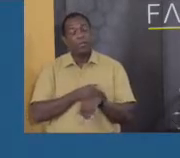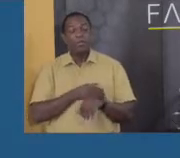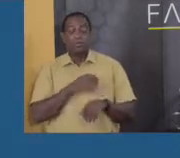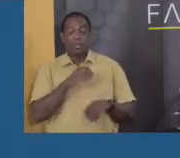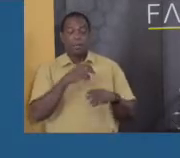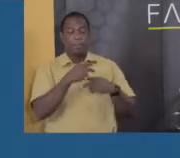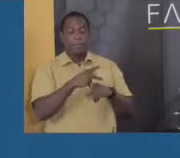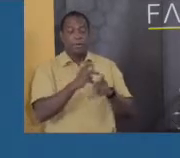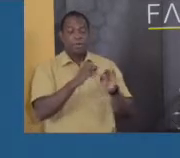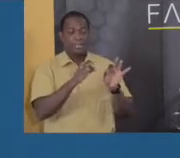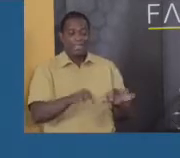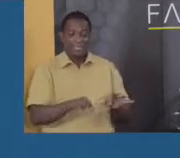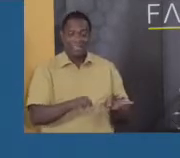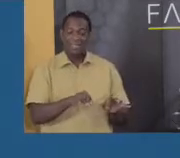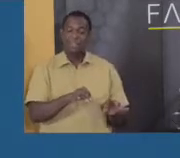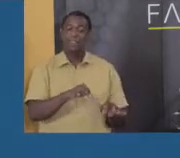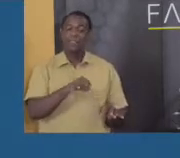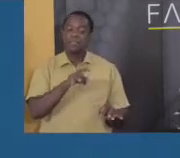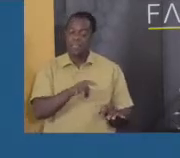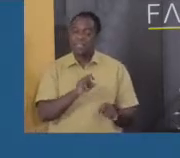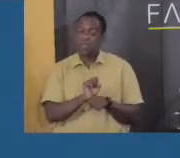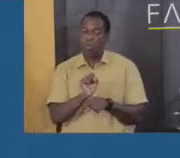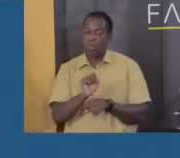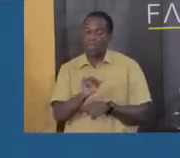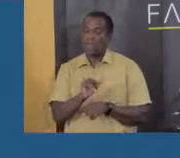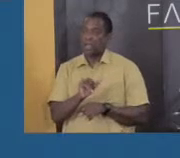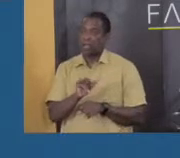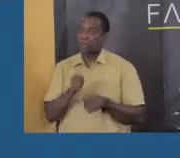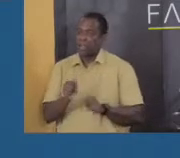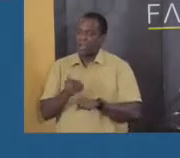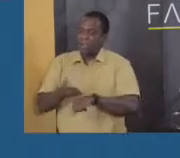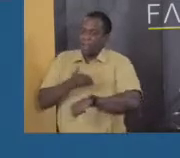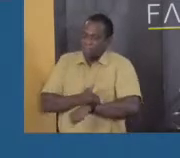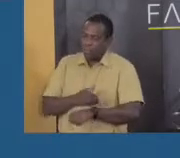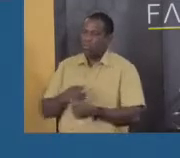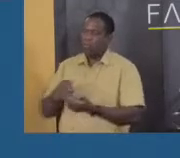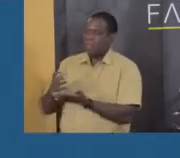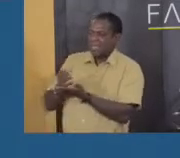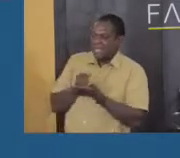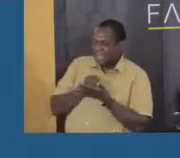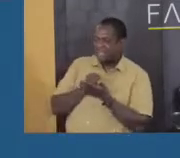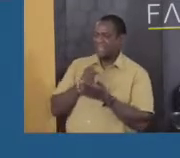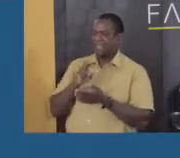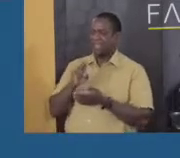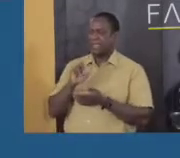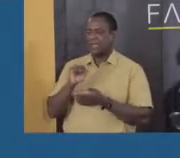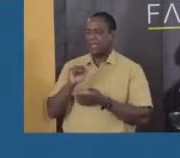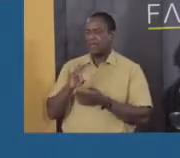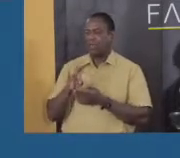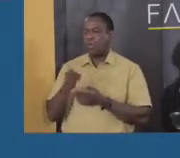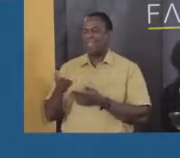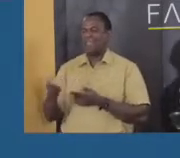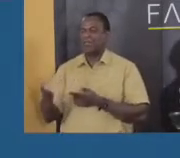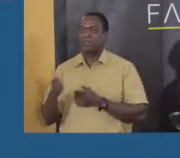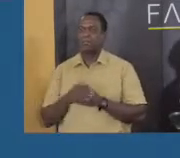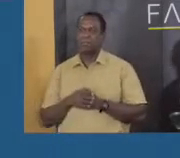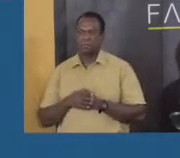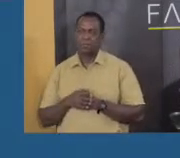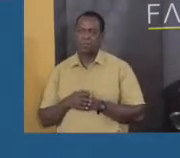production facility as well as the designer. But as designers, the raw materials